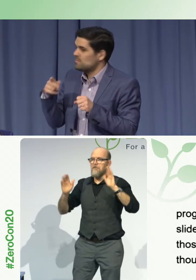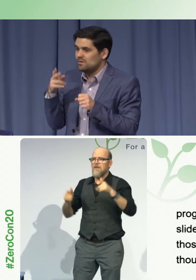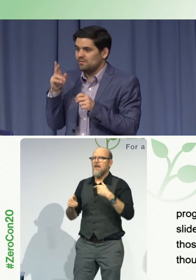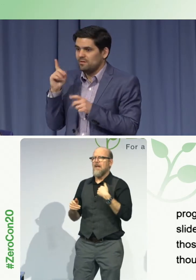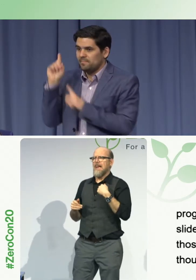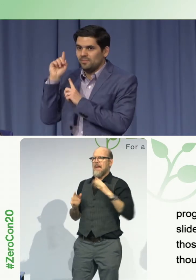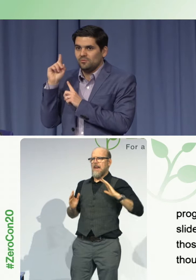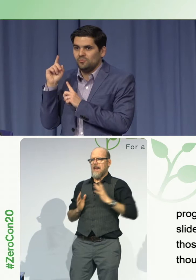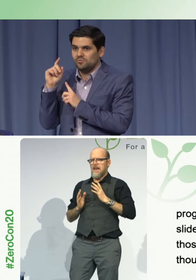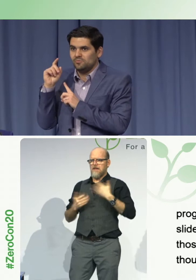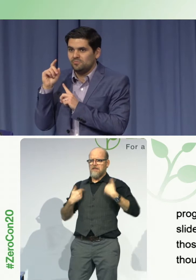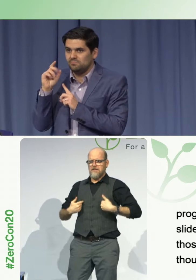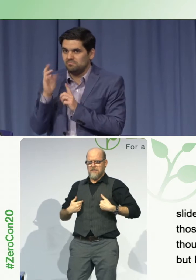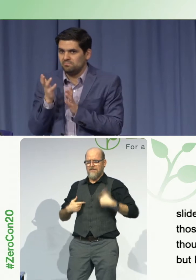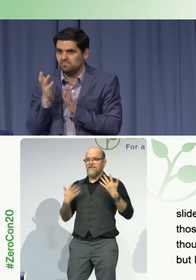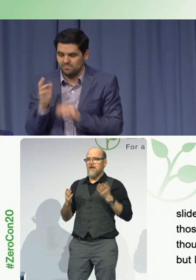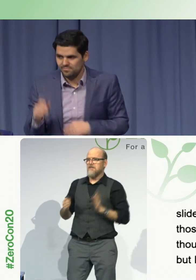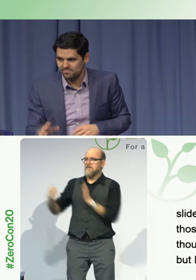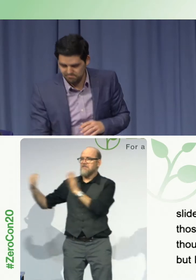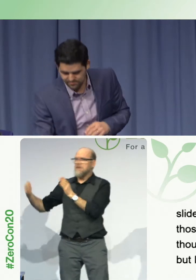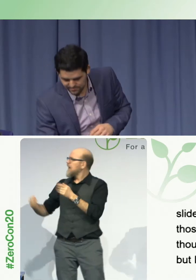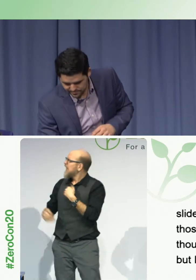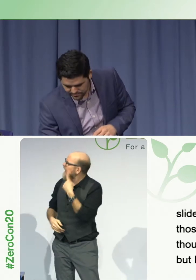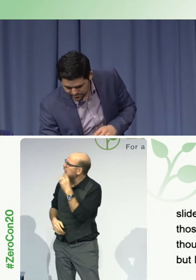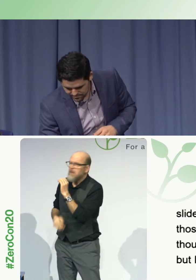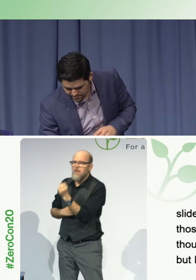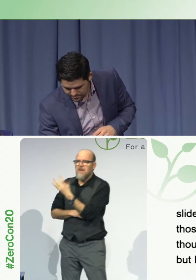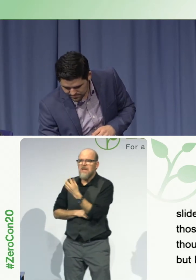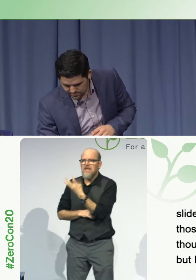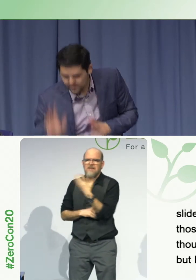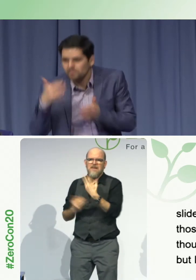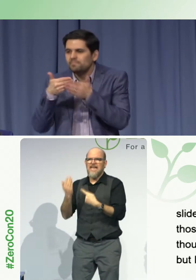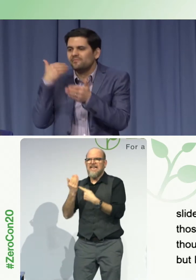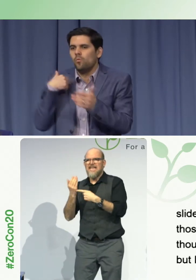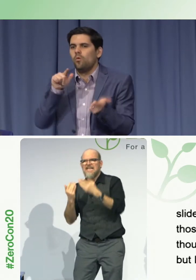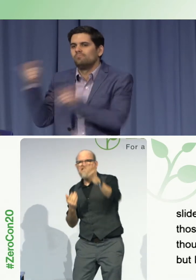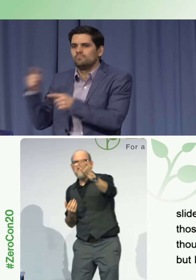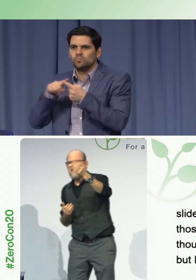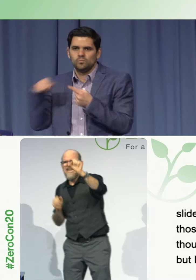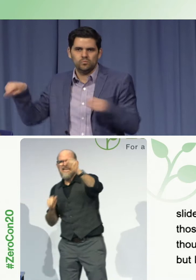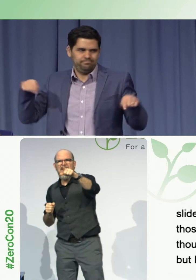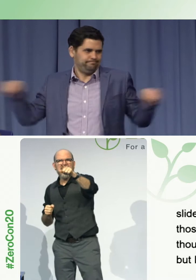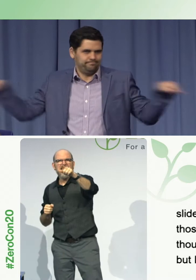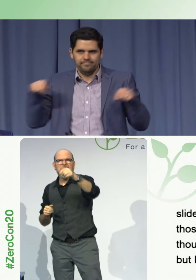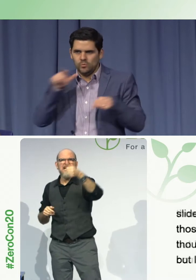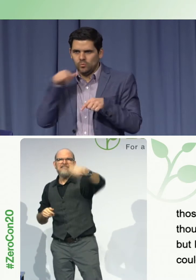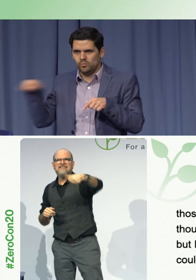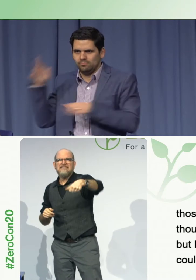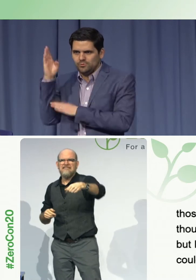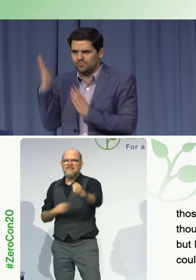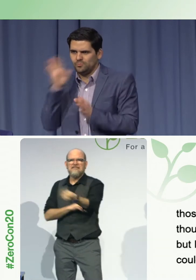don't see those on the screen. So to the technical staff, if we could get those up, if you have them, that would be great.